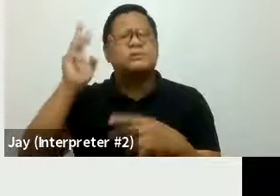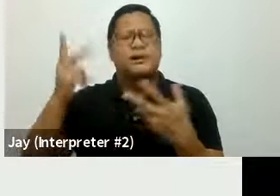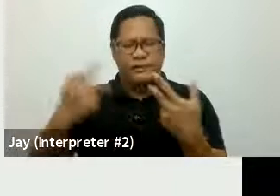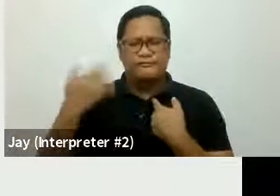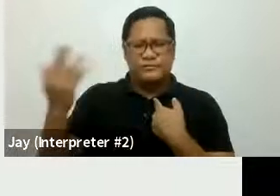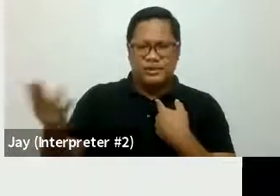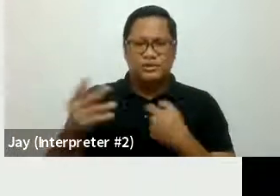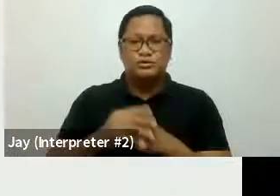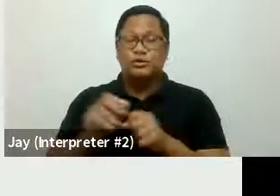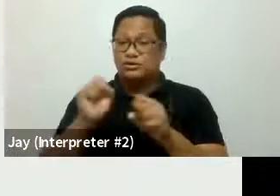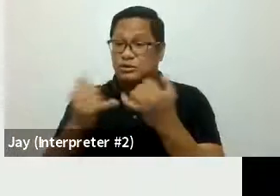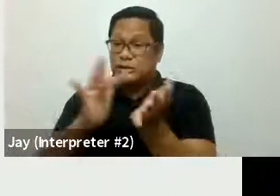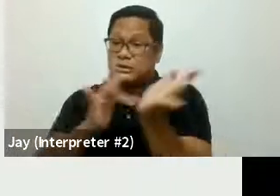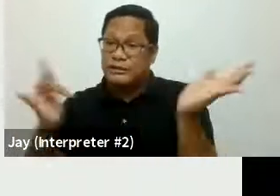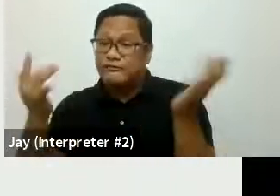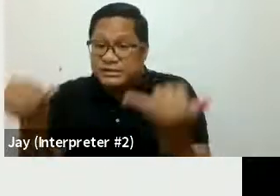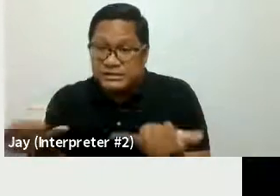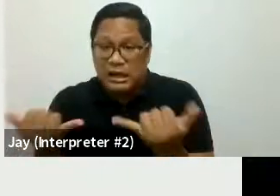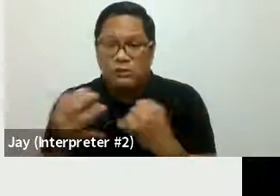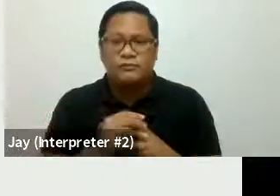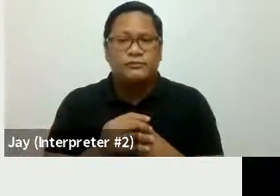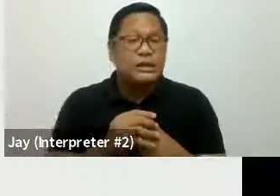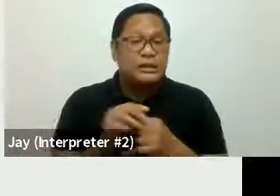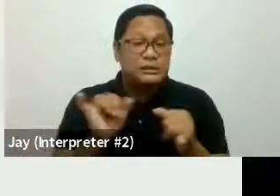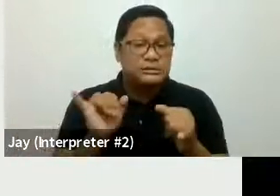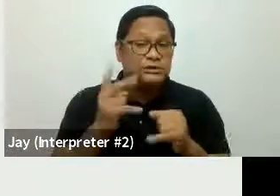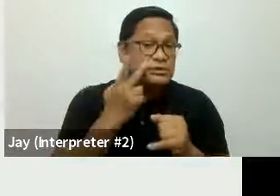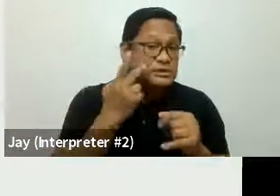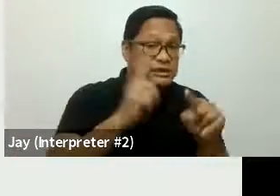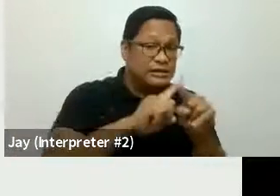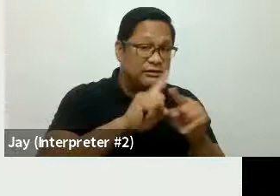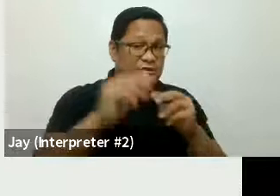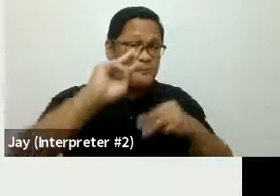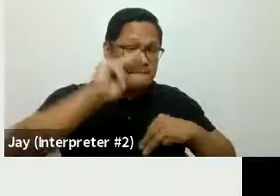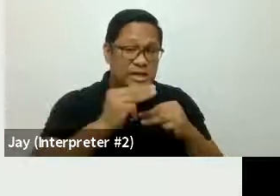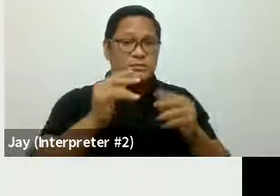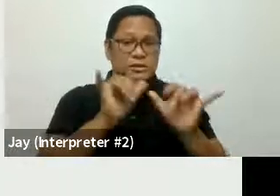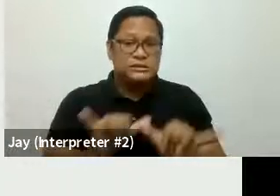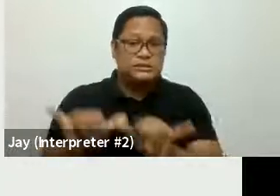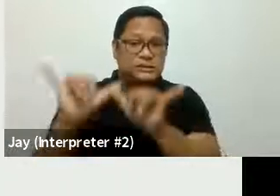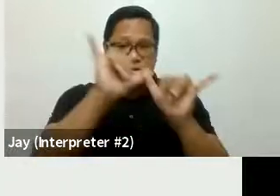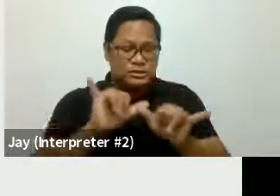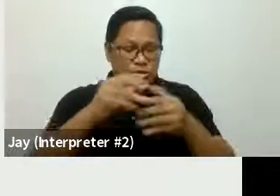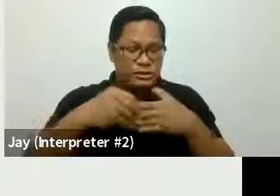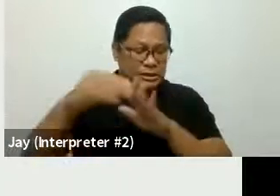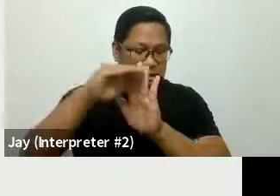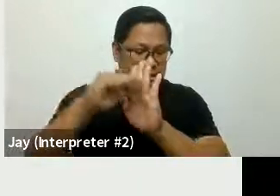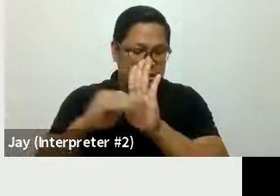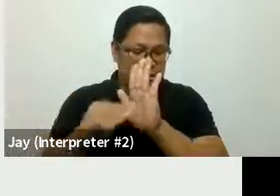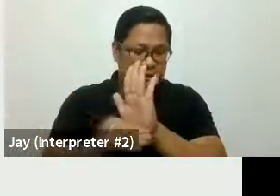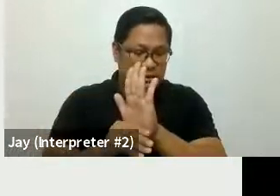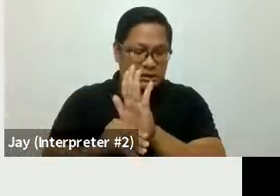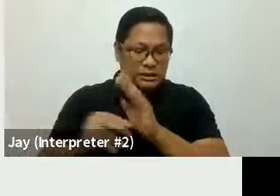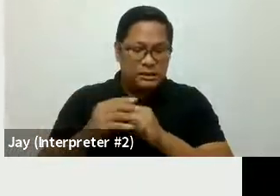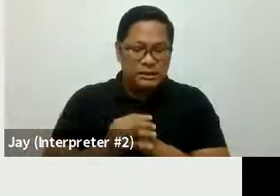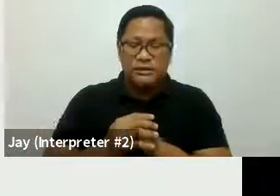want to take advantage of this. And you will see this from all the minimum health standards, guidelines that have been put out by